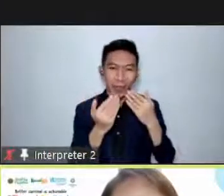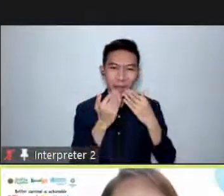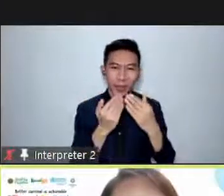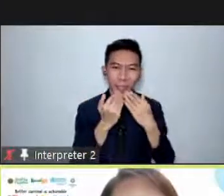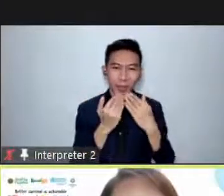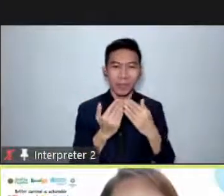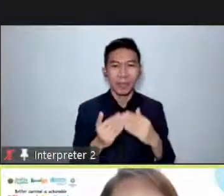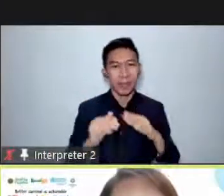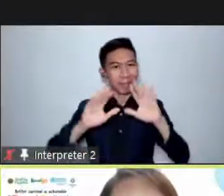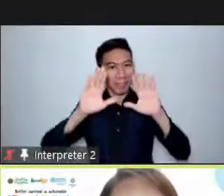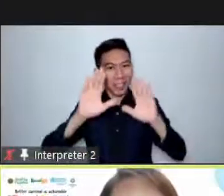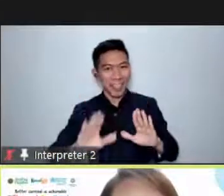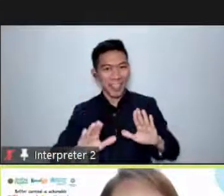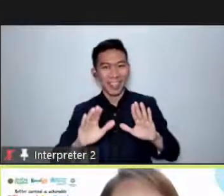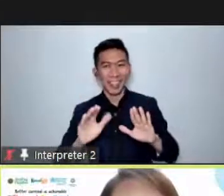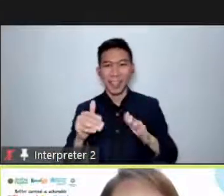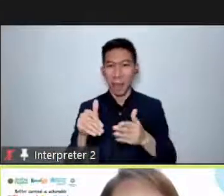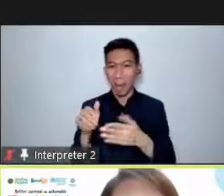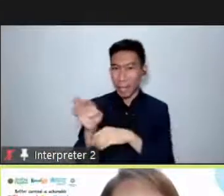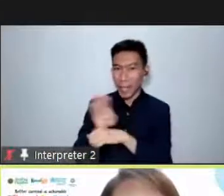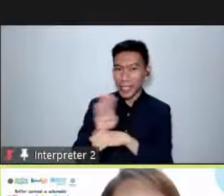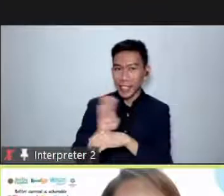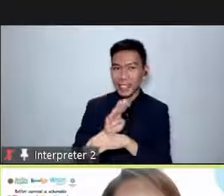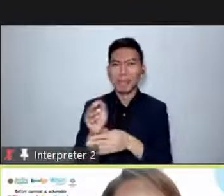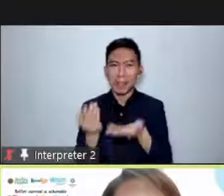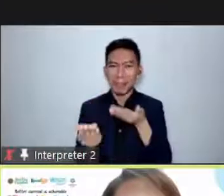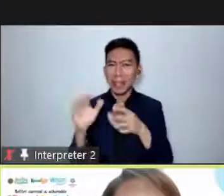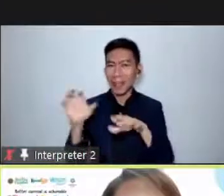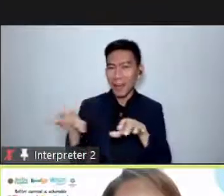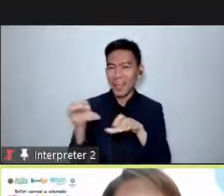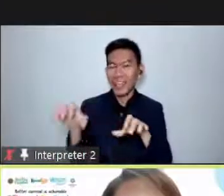So baka in duty pa po. And